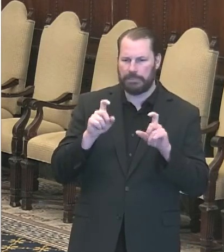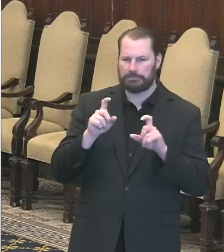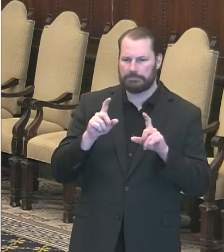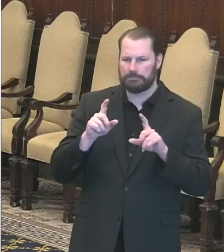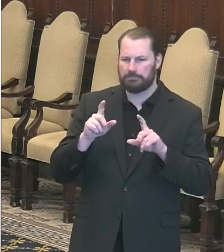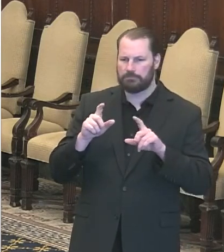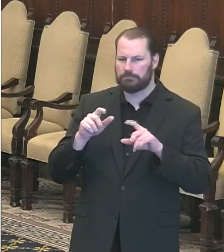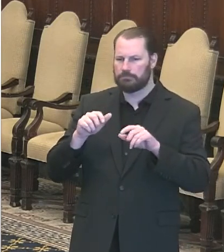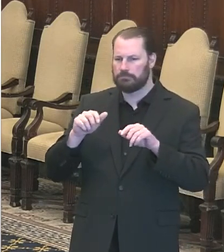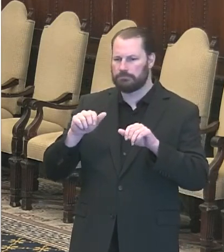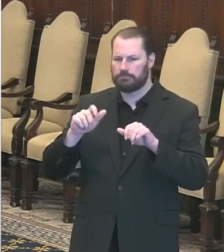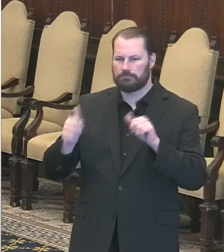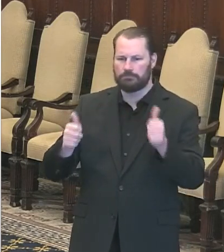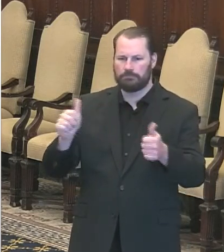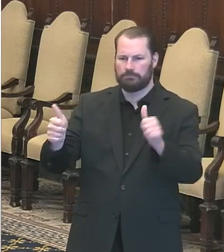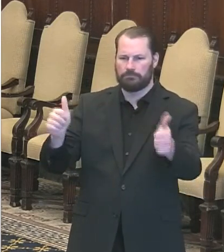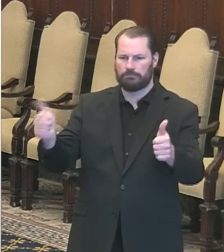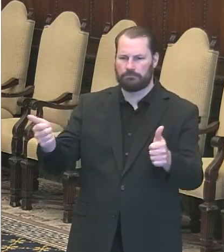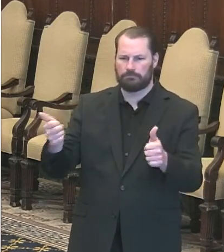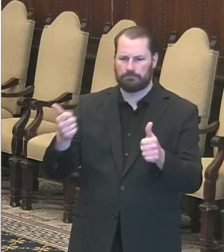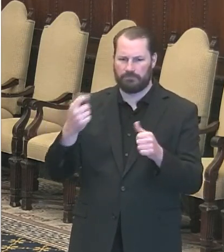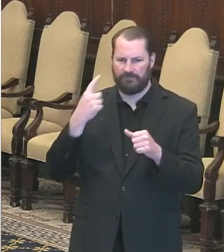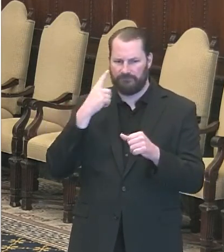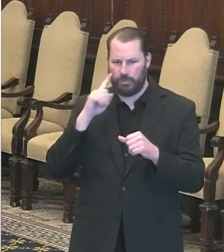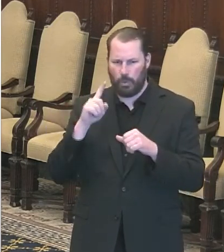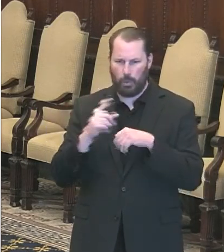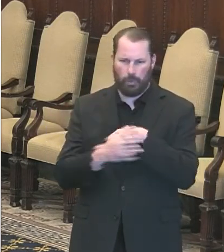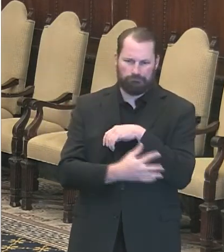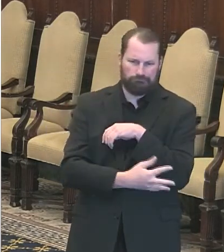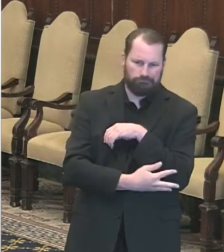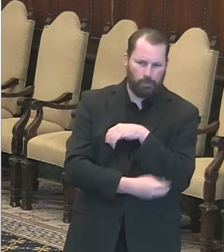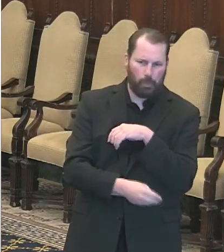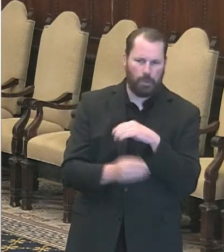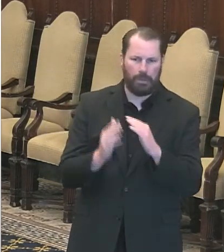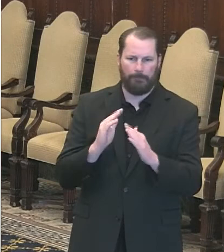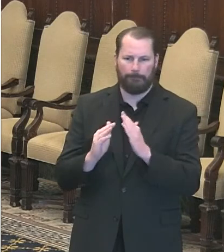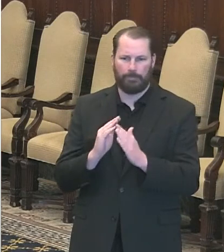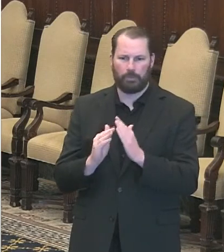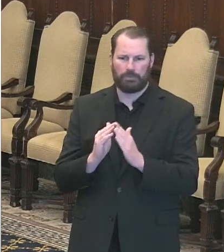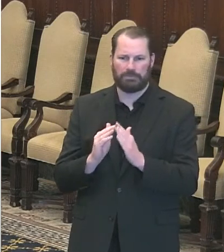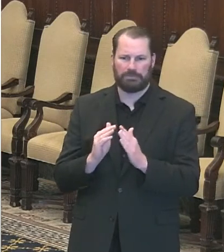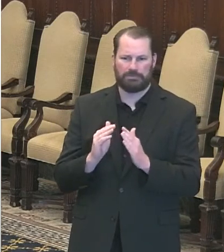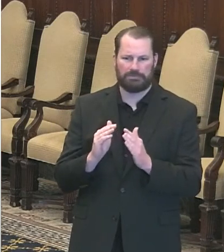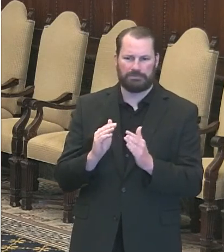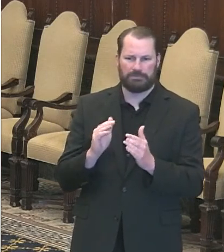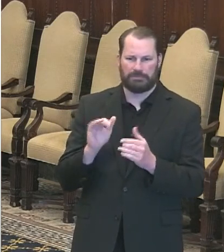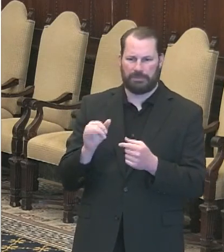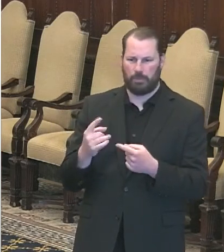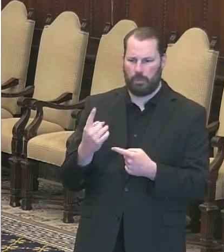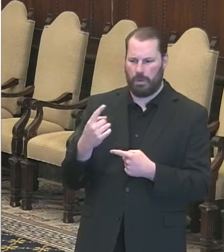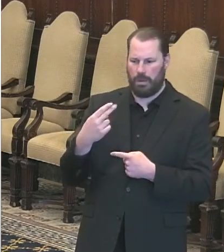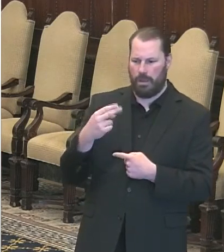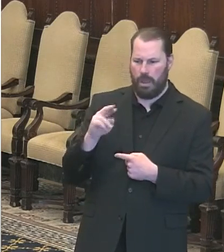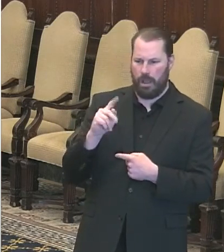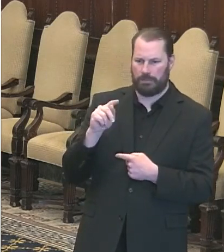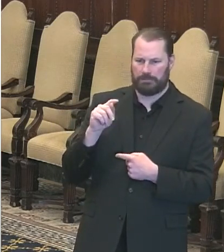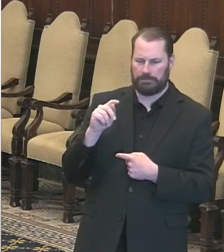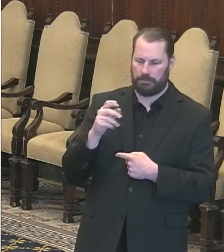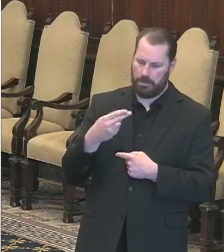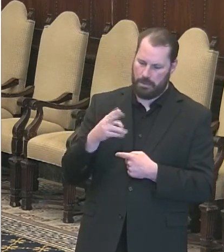I know that they have, I believe there's one in Hunting Park and one in Kensington. How's that going? What is that situation like right now?